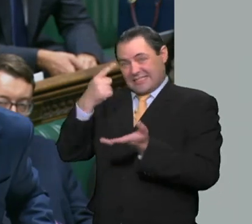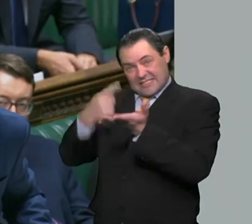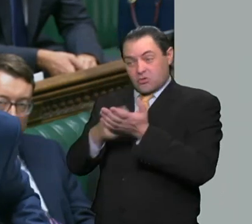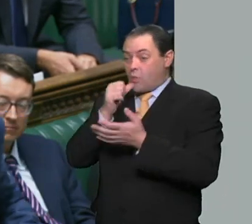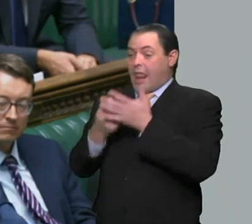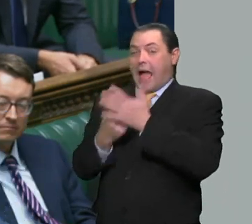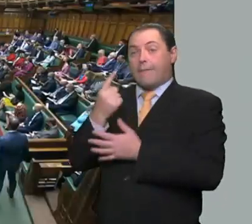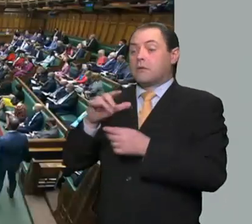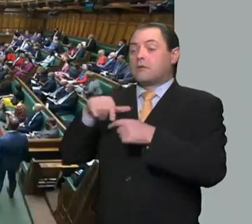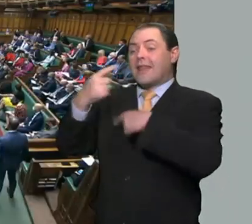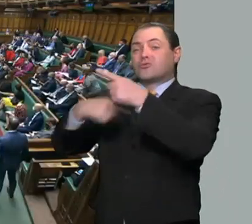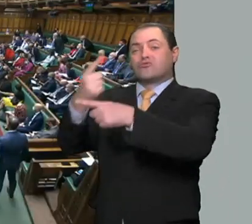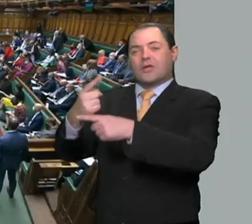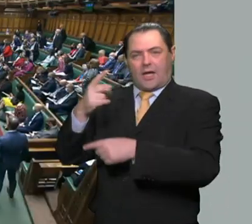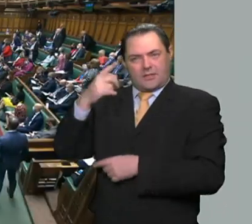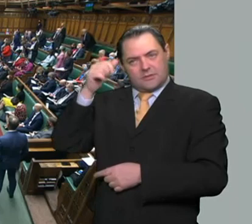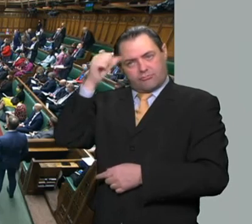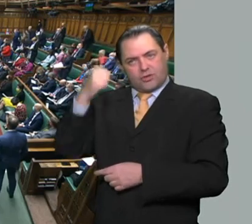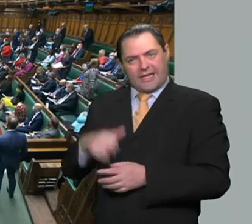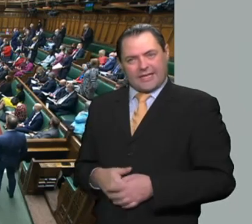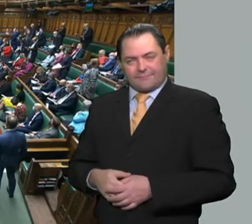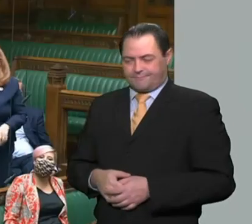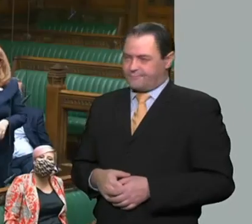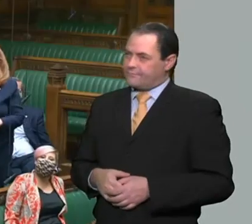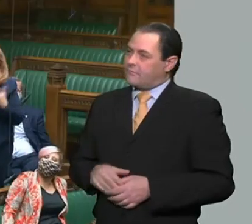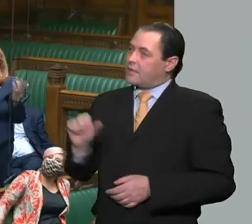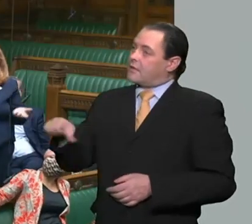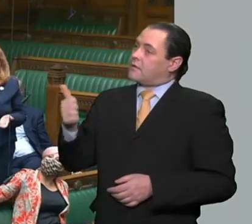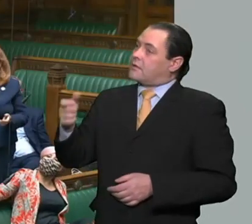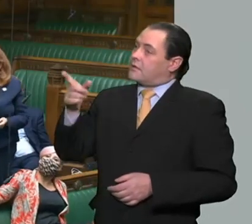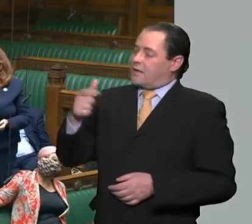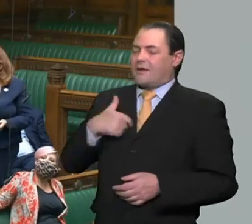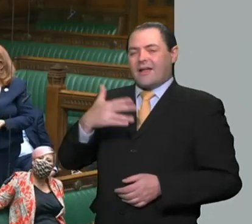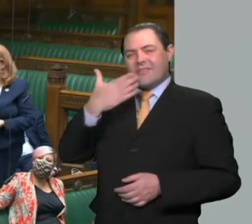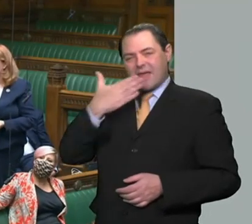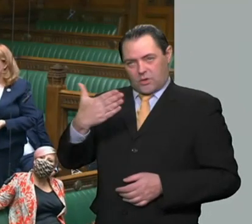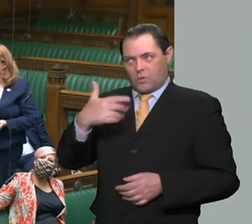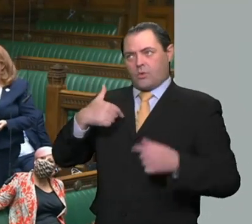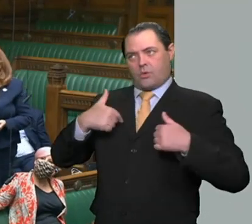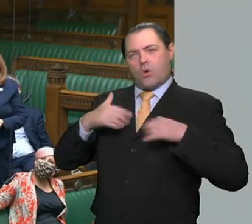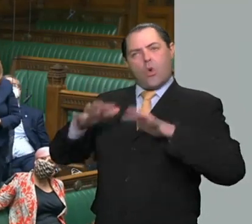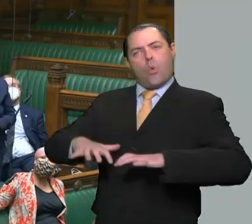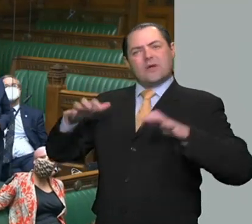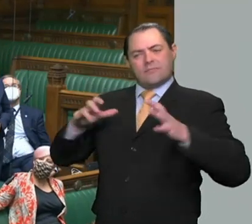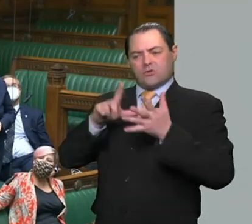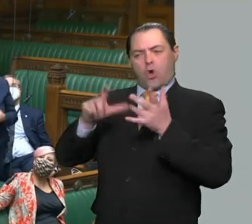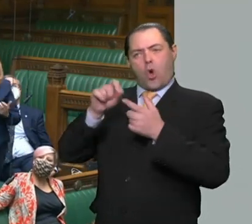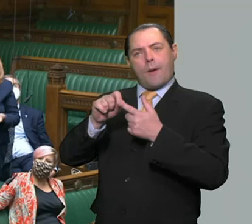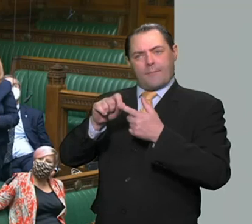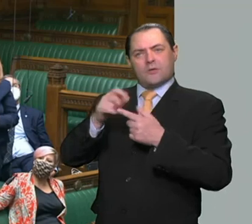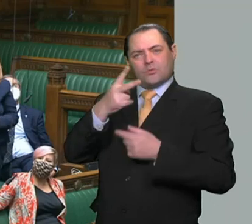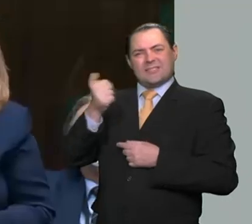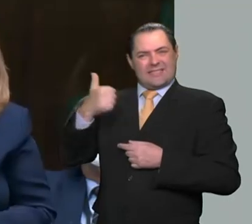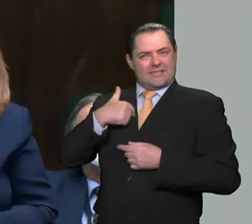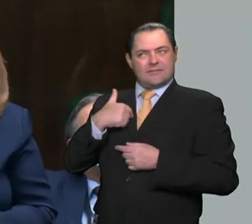spring of 2022. Deirdre Brock. Thank you, Mr. Speaker. May I start, Mr. Speaker, as our Westminster COP26 spokesperson, by